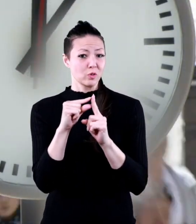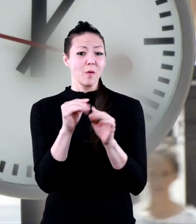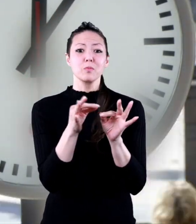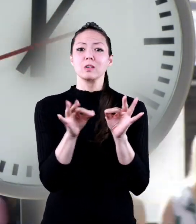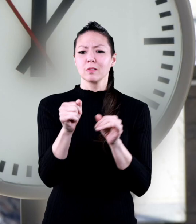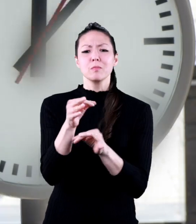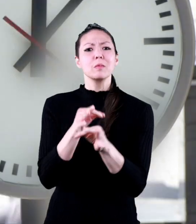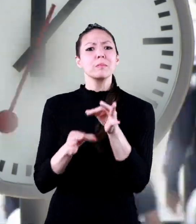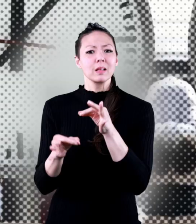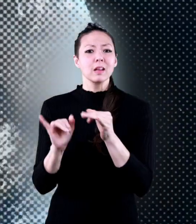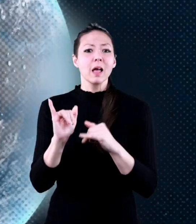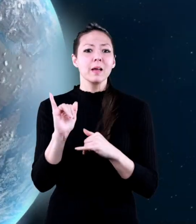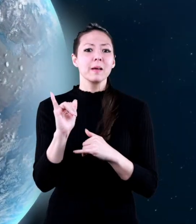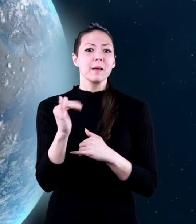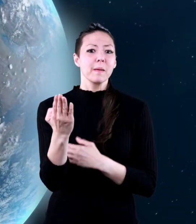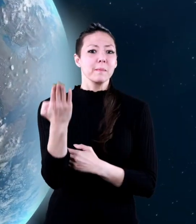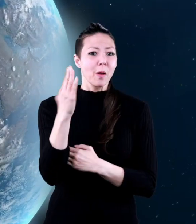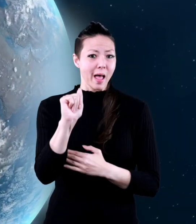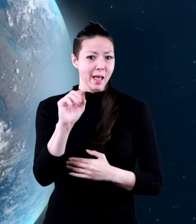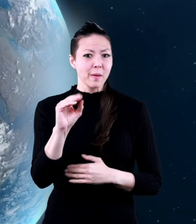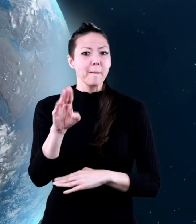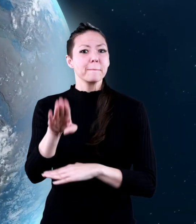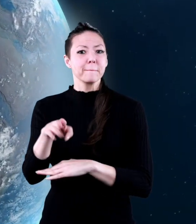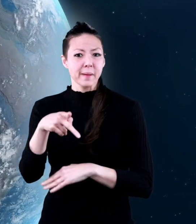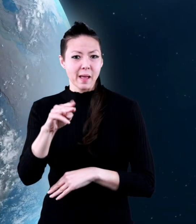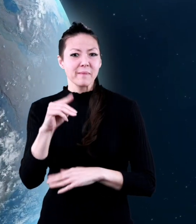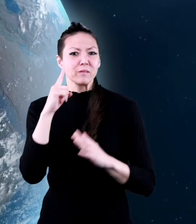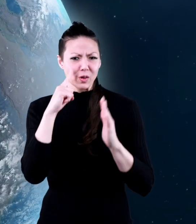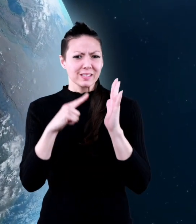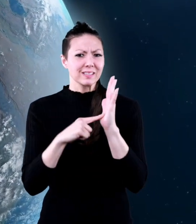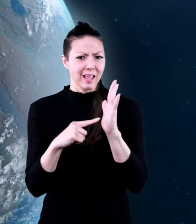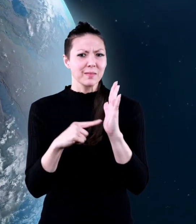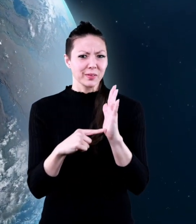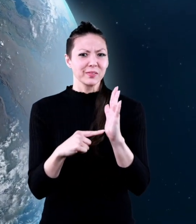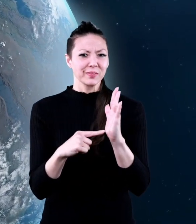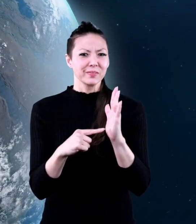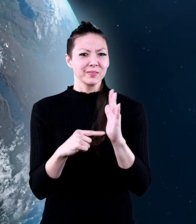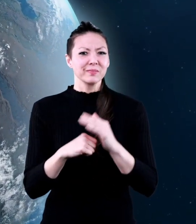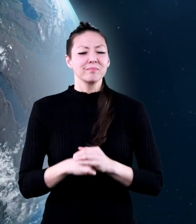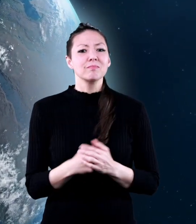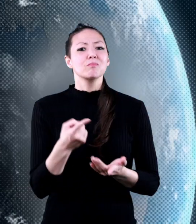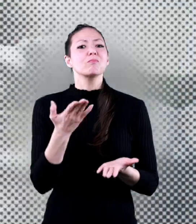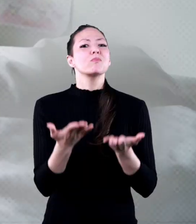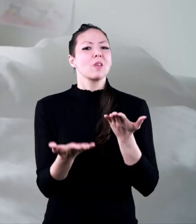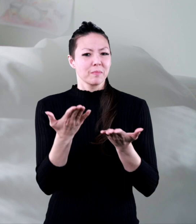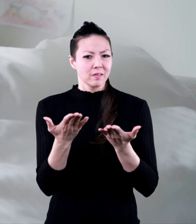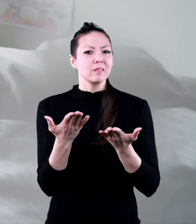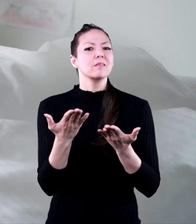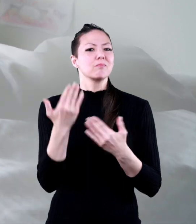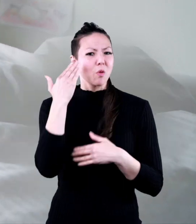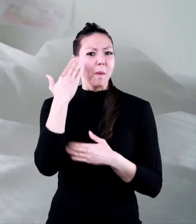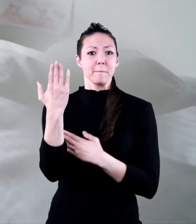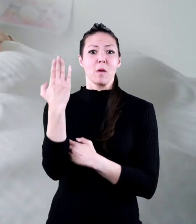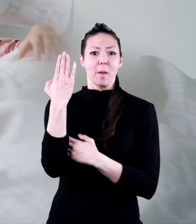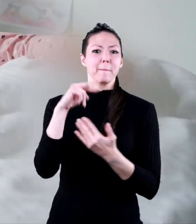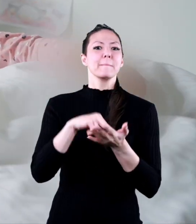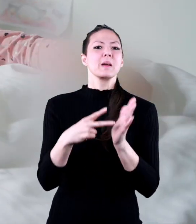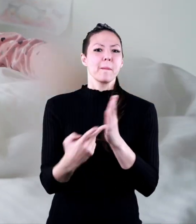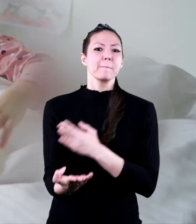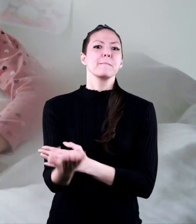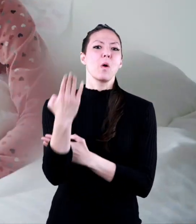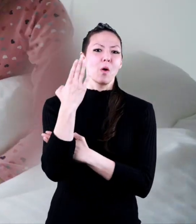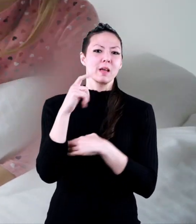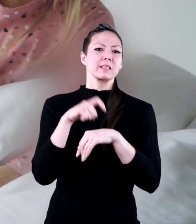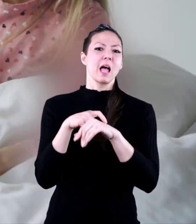phrase it's replacing, like AM or PM, for example. You probably know that AM